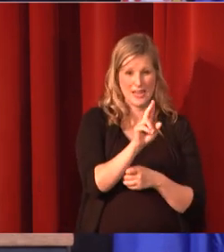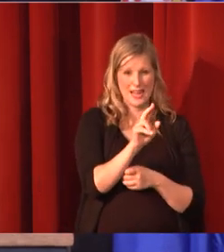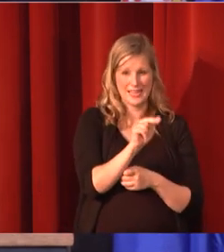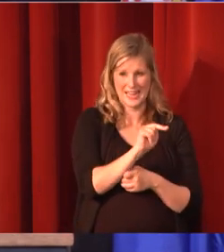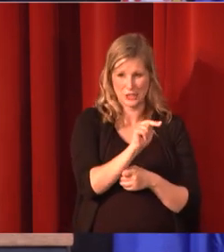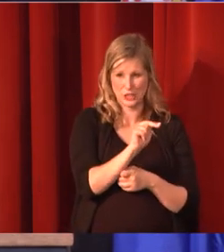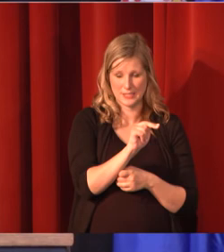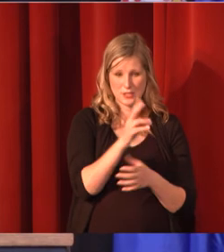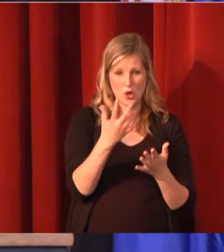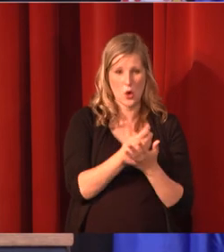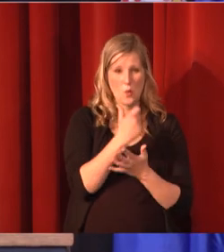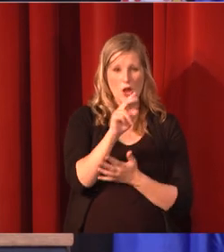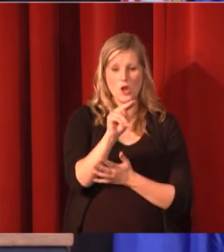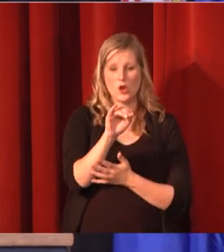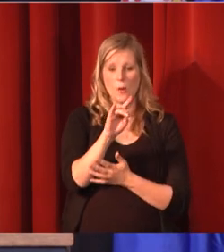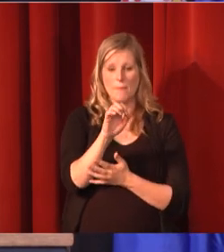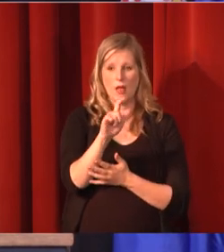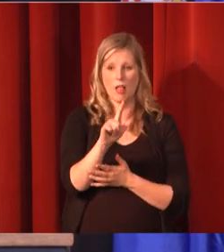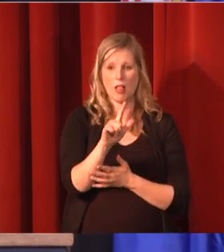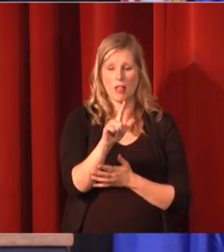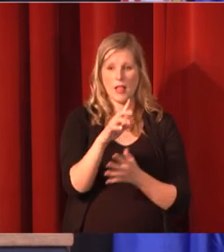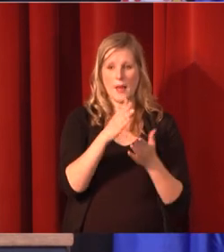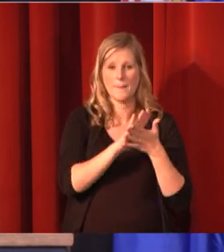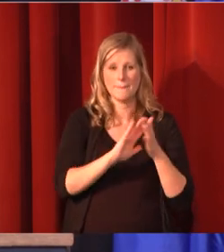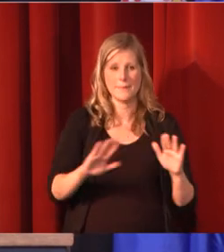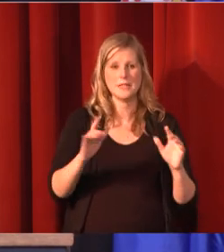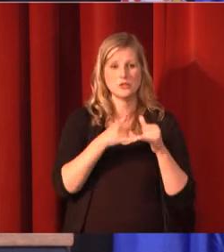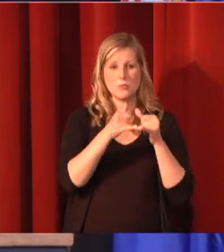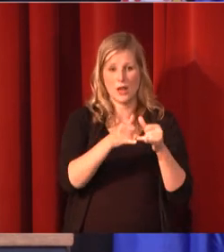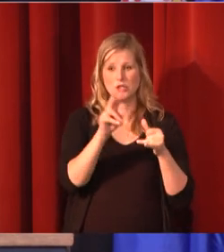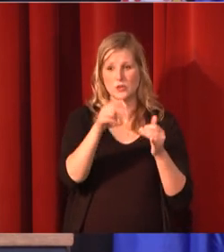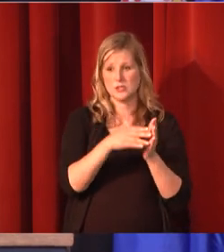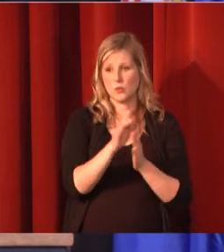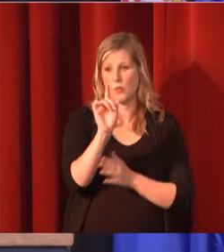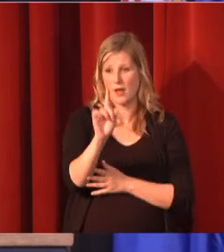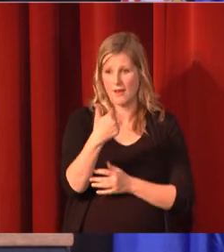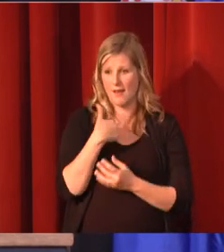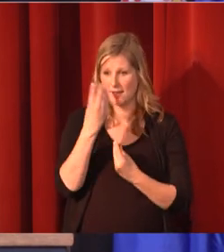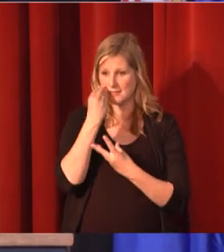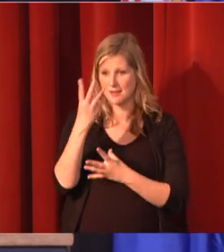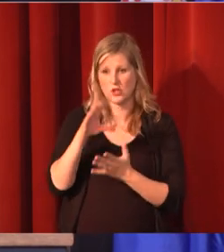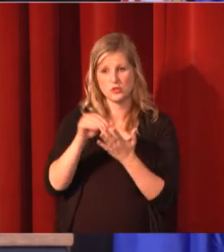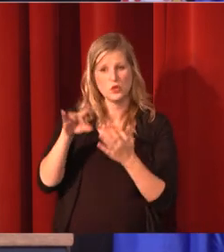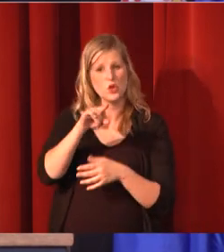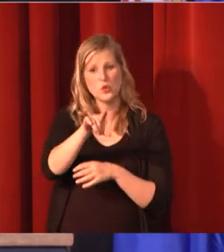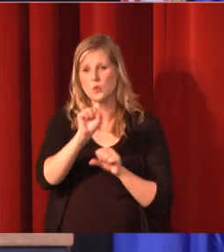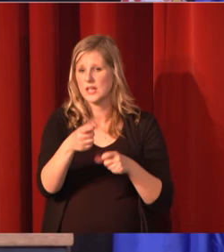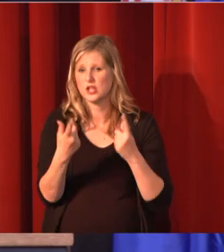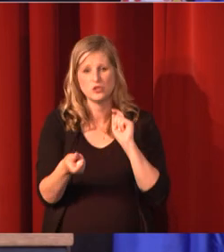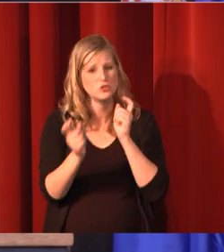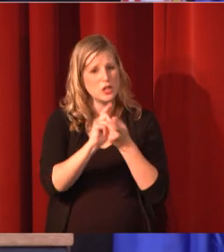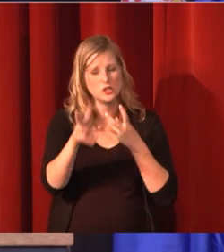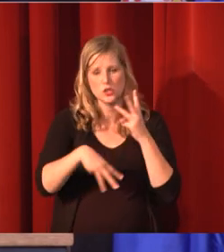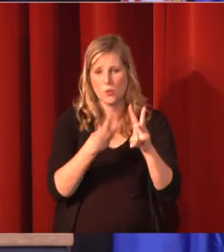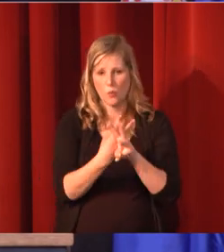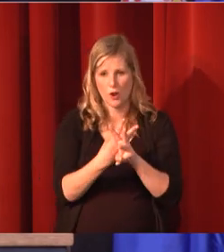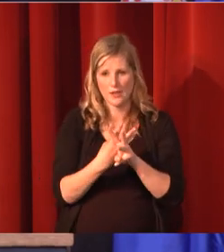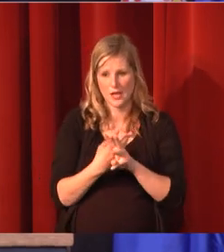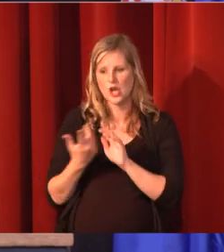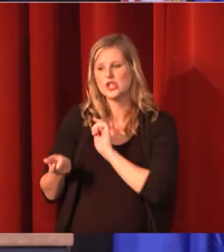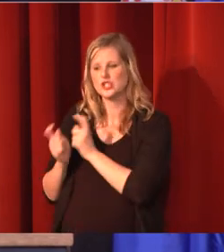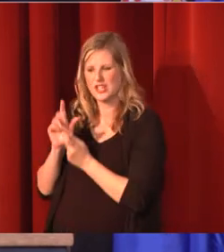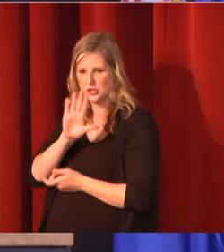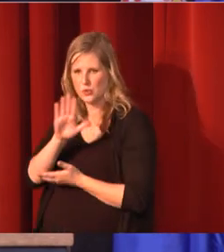2001 to paraphrase I heard him tell a group of students you can change the world by changing your